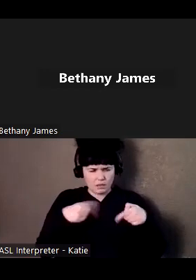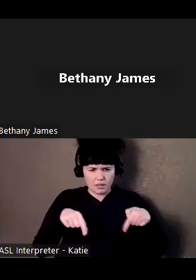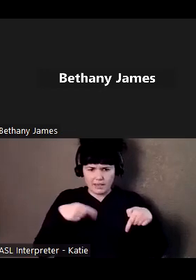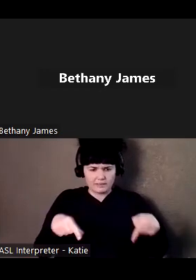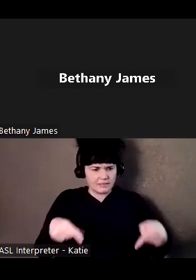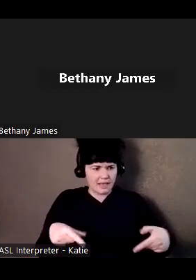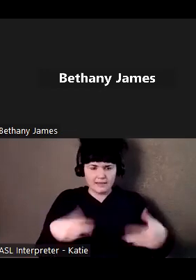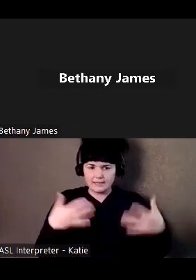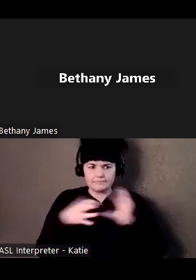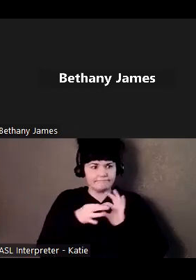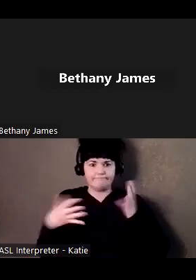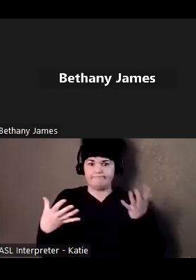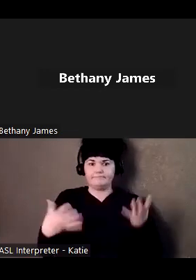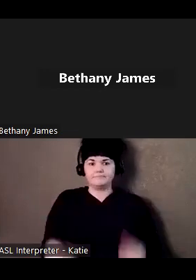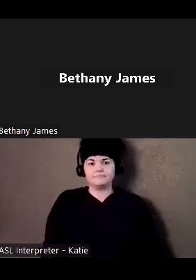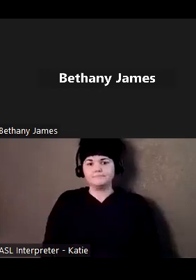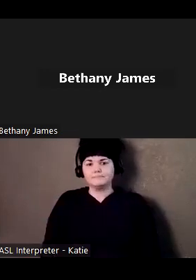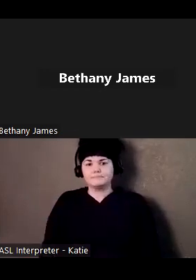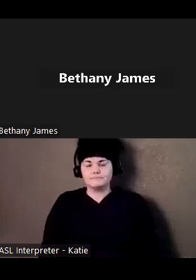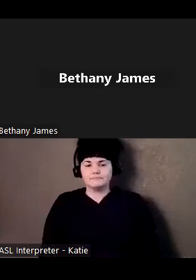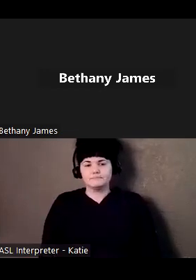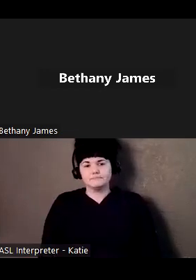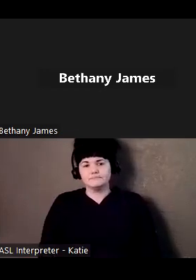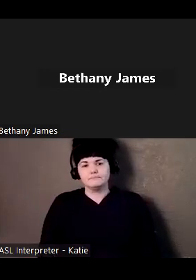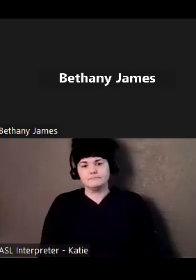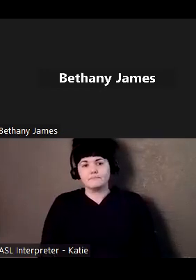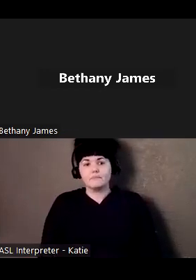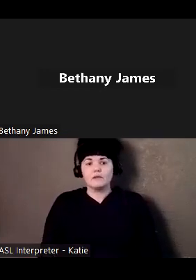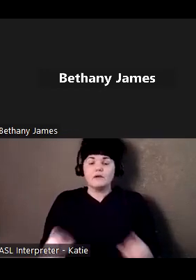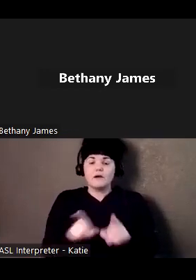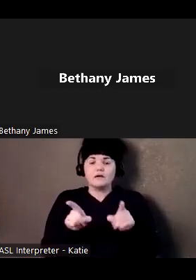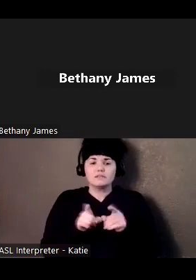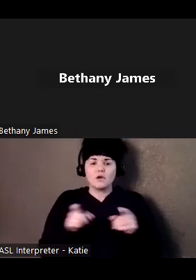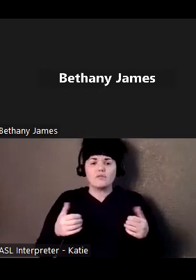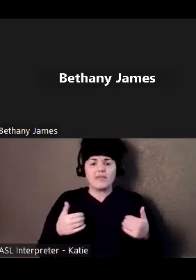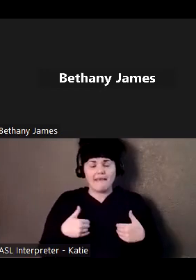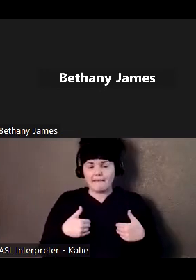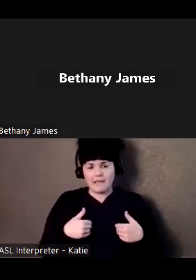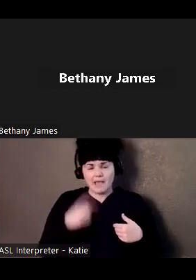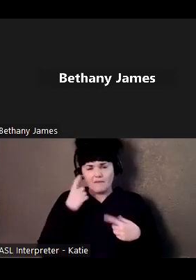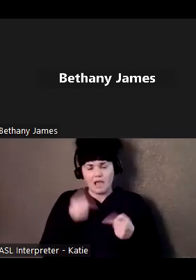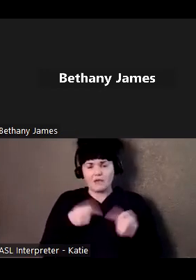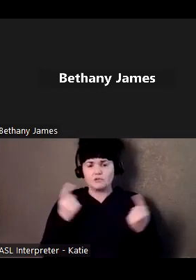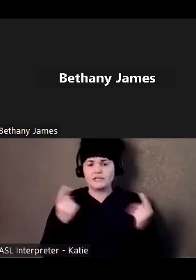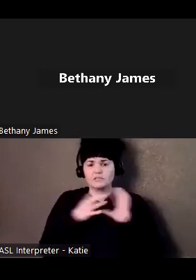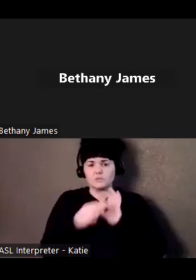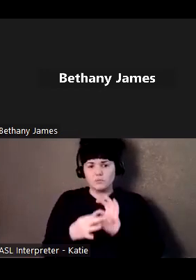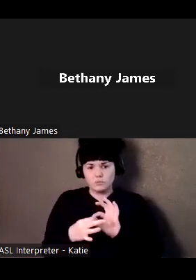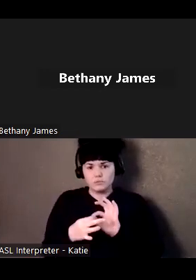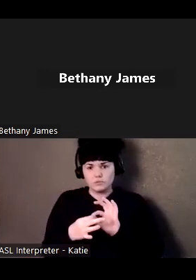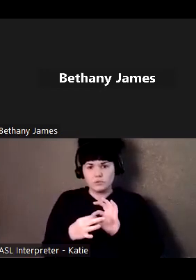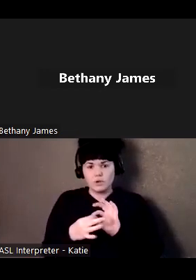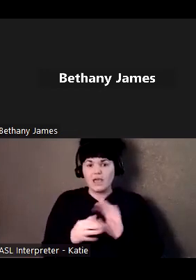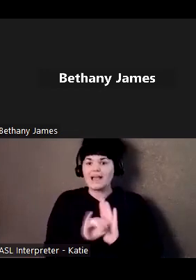healthily. I think there's also an apparent contradiction between this emerging idea of